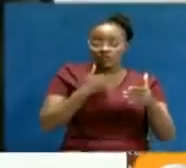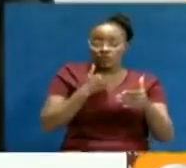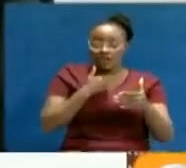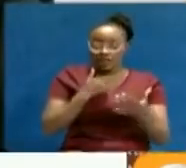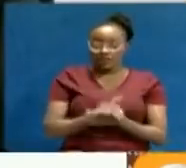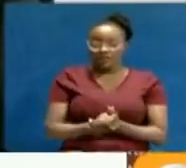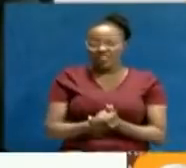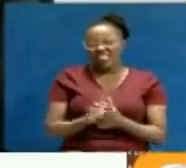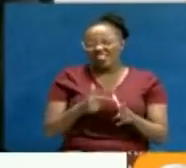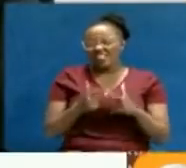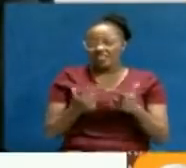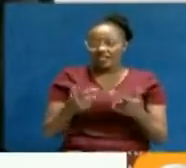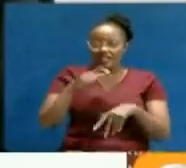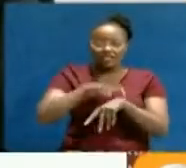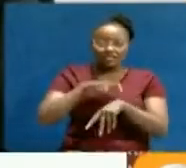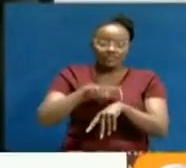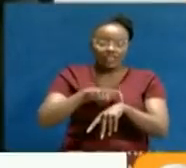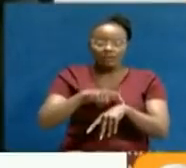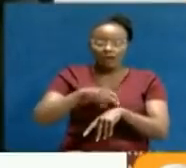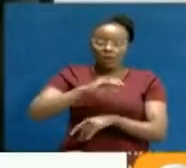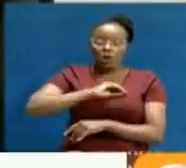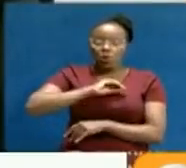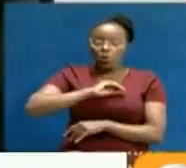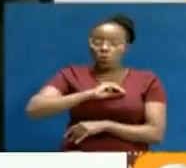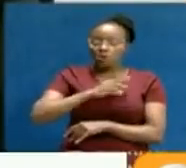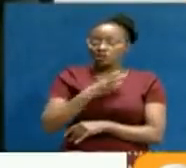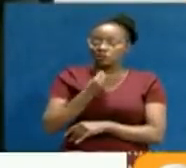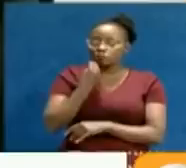judiciary. Our time to eat